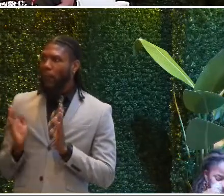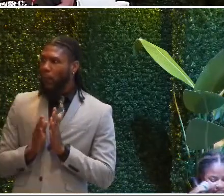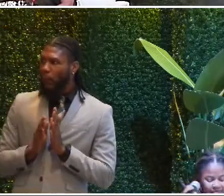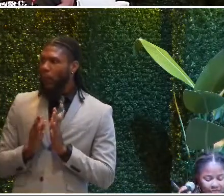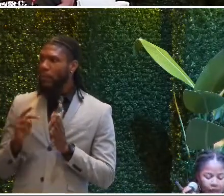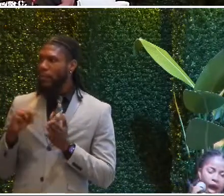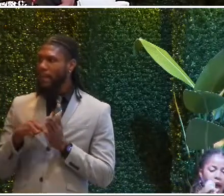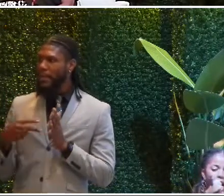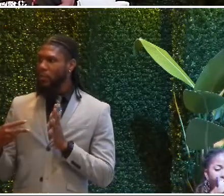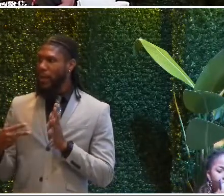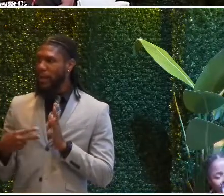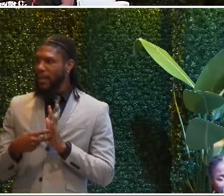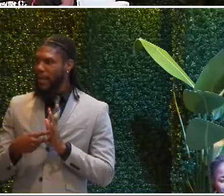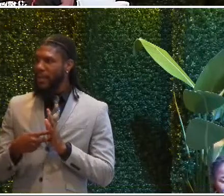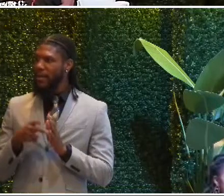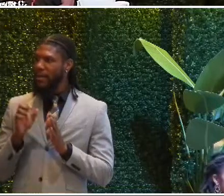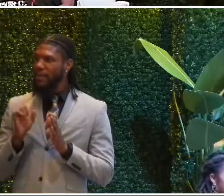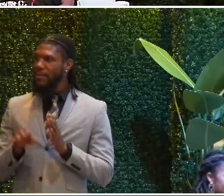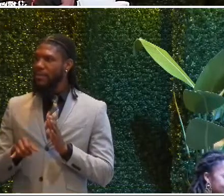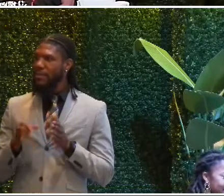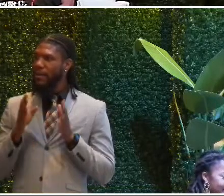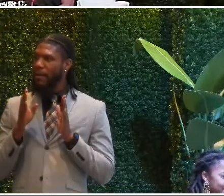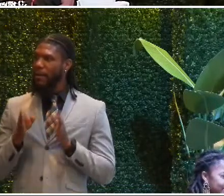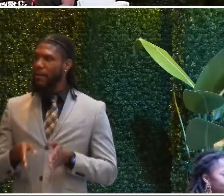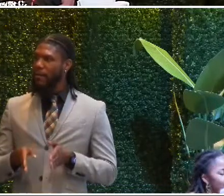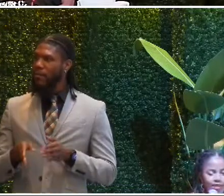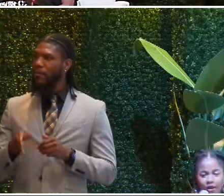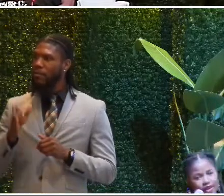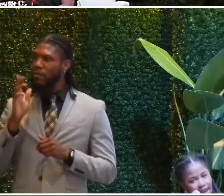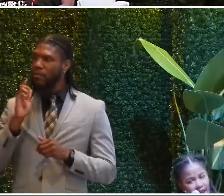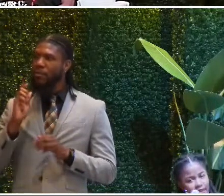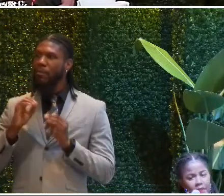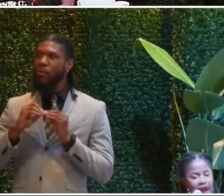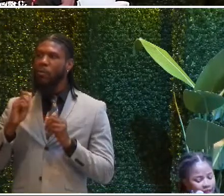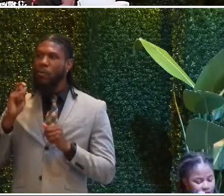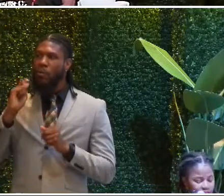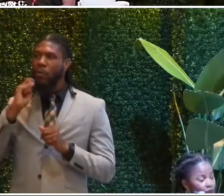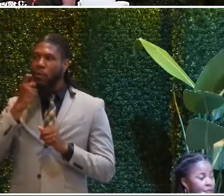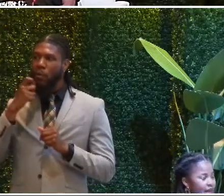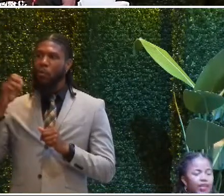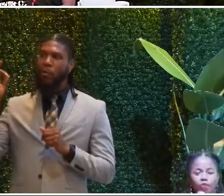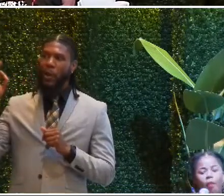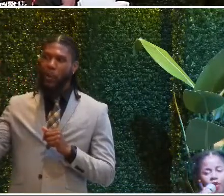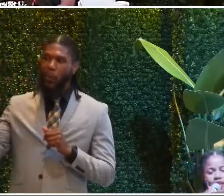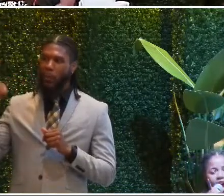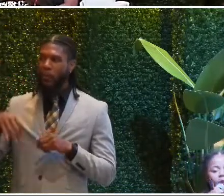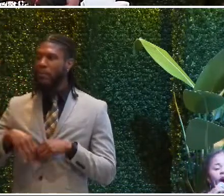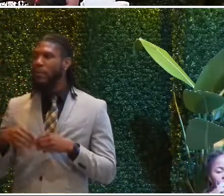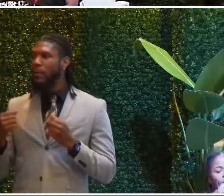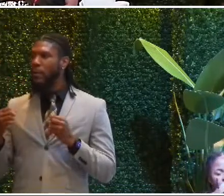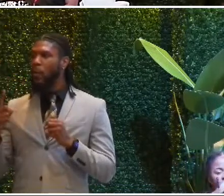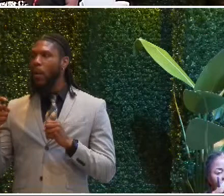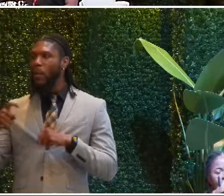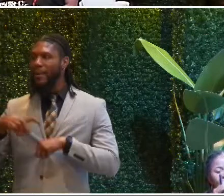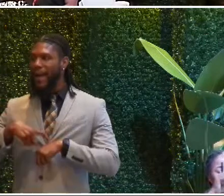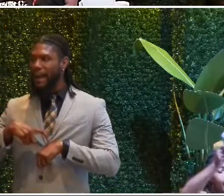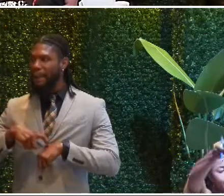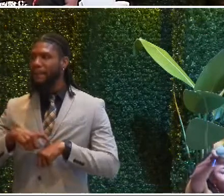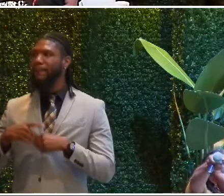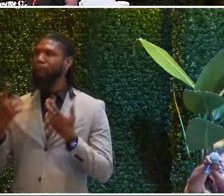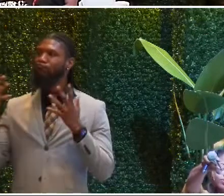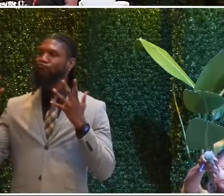okay? Starting with Mariam Kava. So now, the bio should be, one more time for MK.